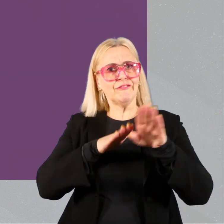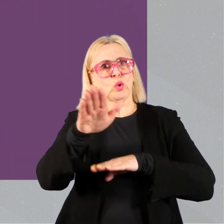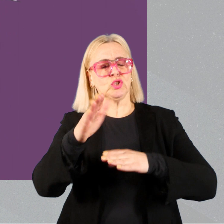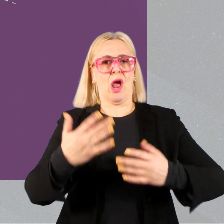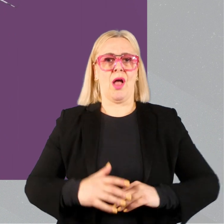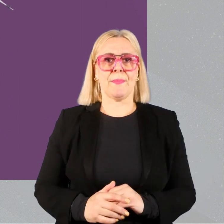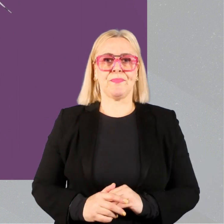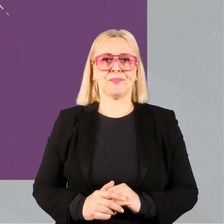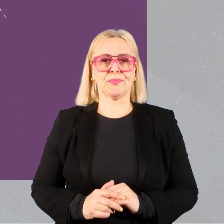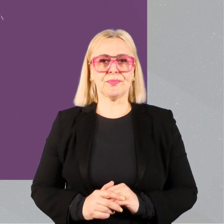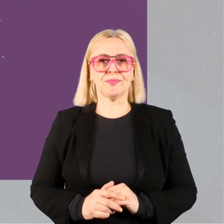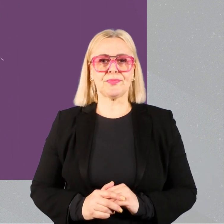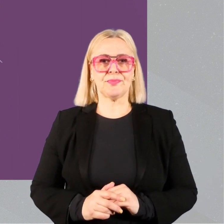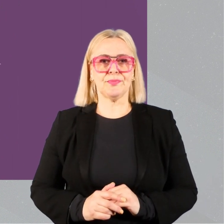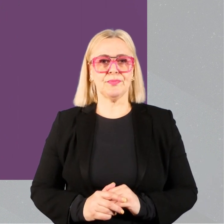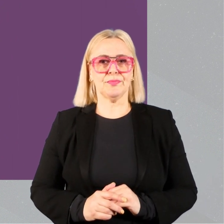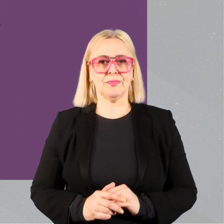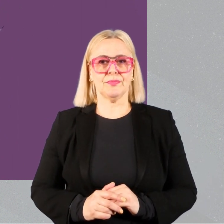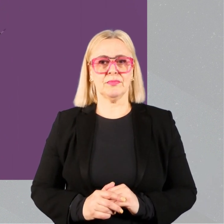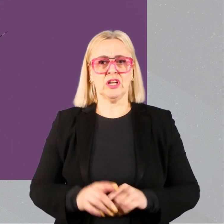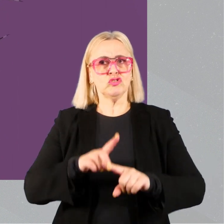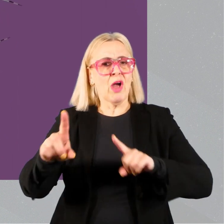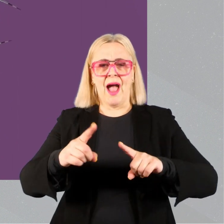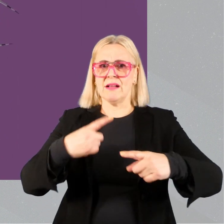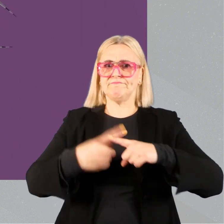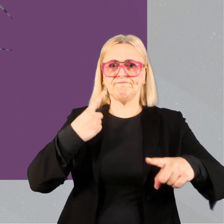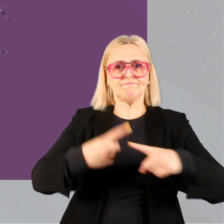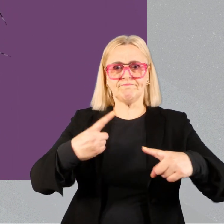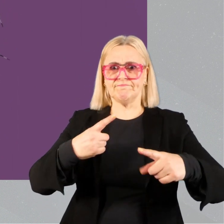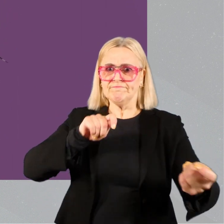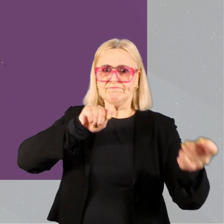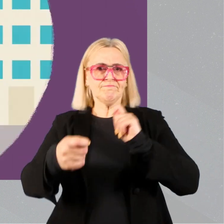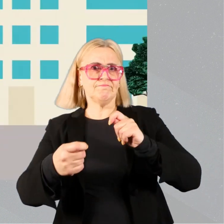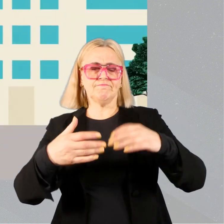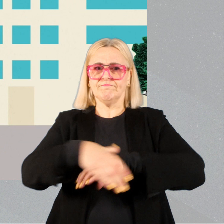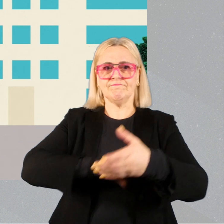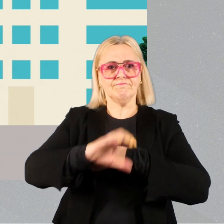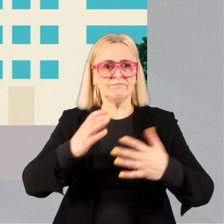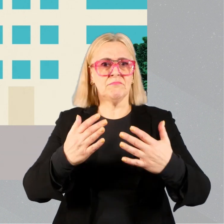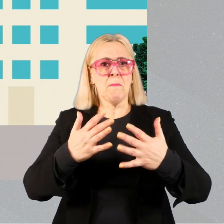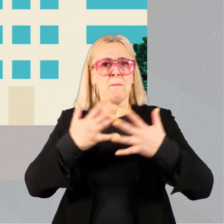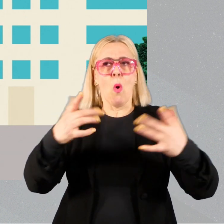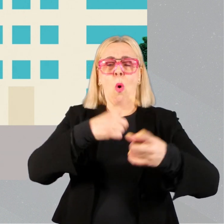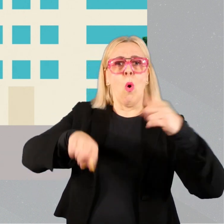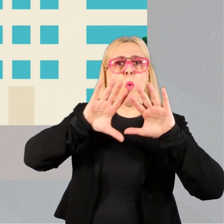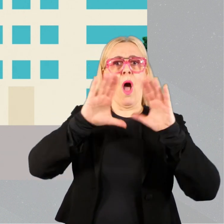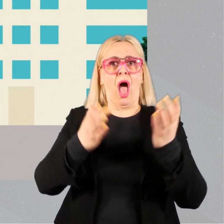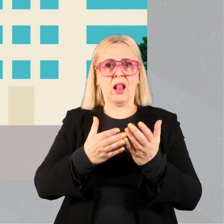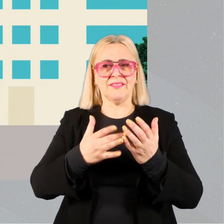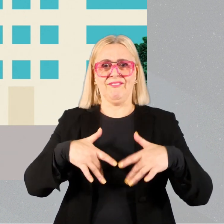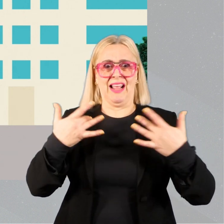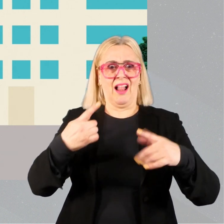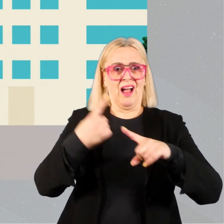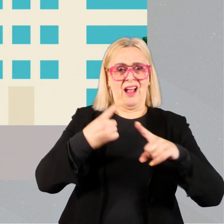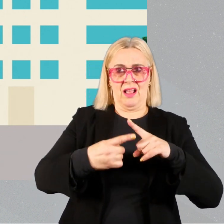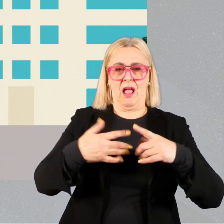more equitable future. By redirecting efforts towards rapid and just climate action, people around the world could also feel